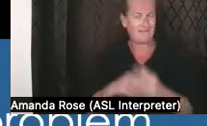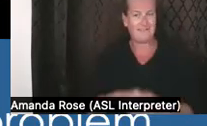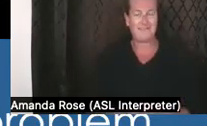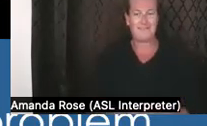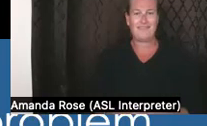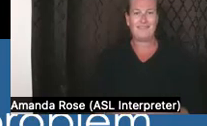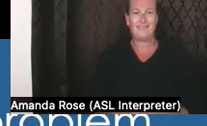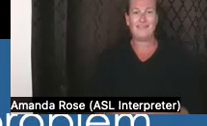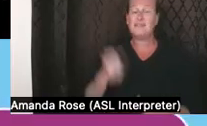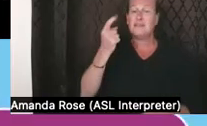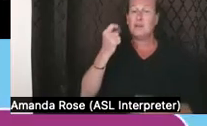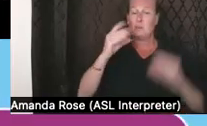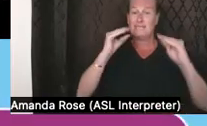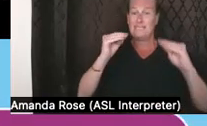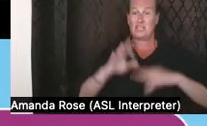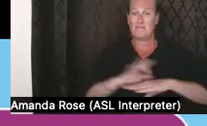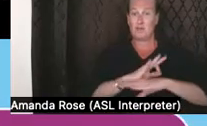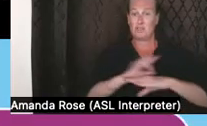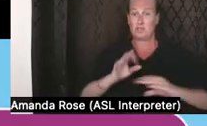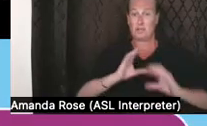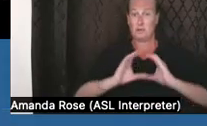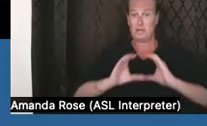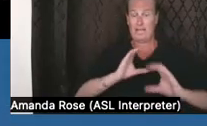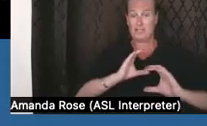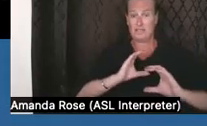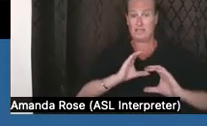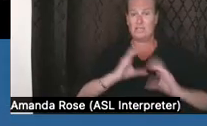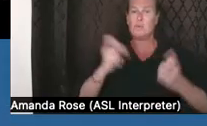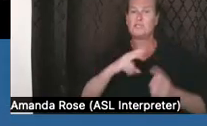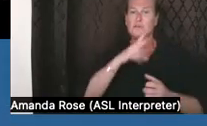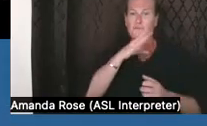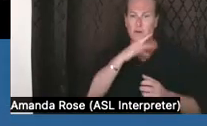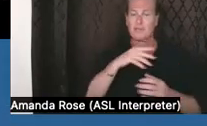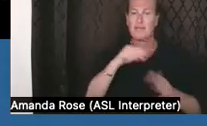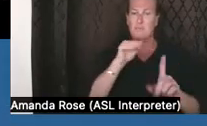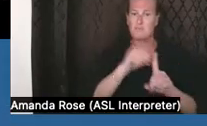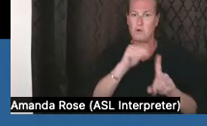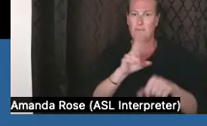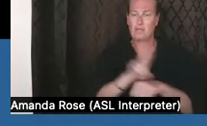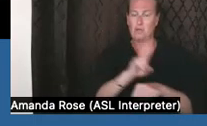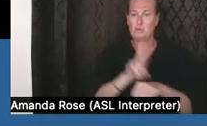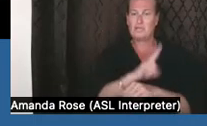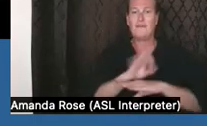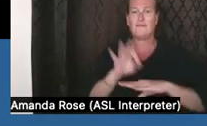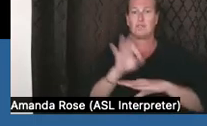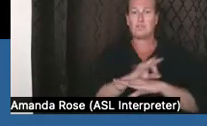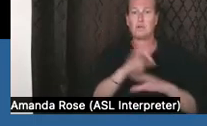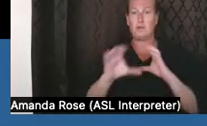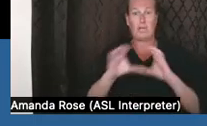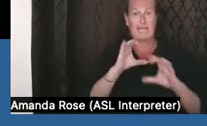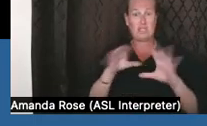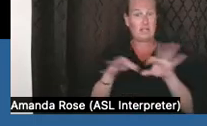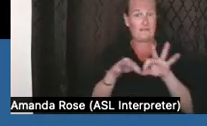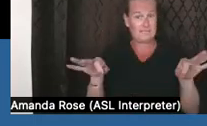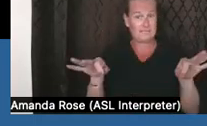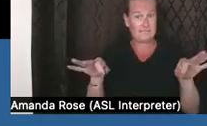So when teaching functional communication, we want to verbally prompt the use of functional communication, the phrase that we're looking for,